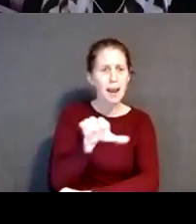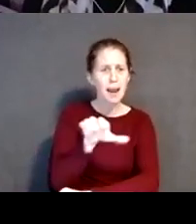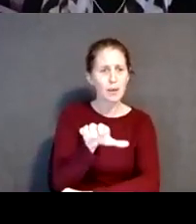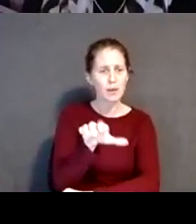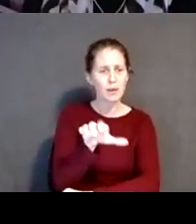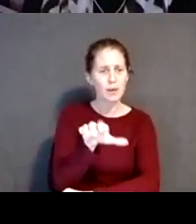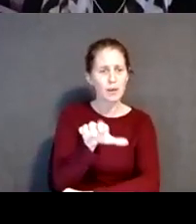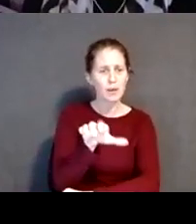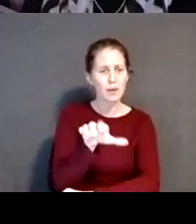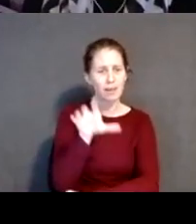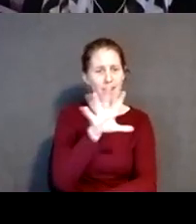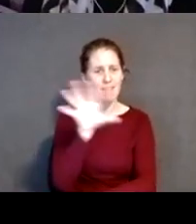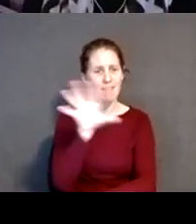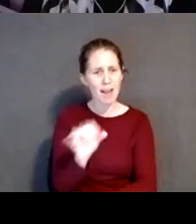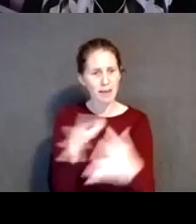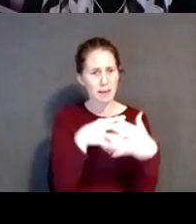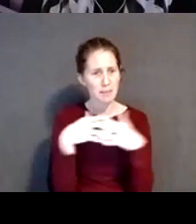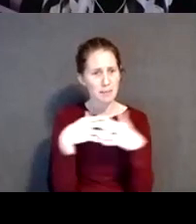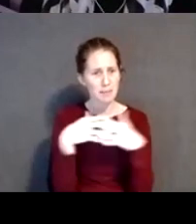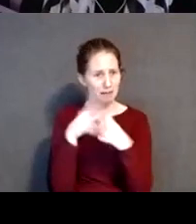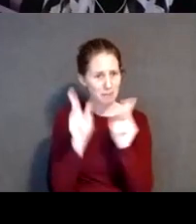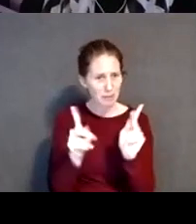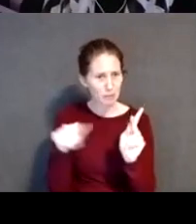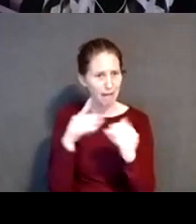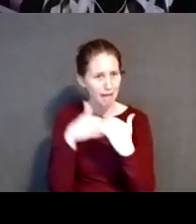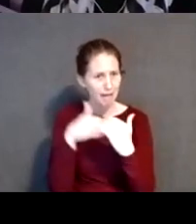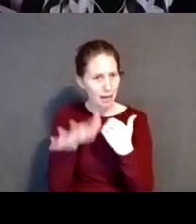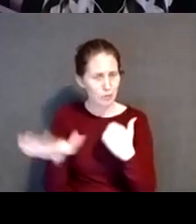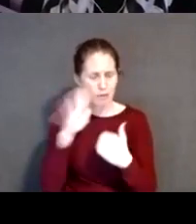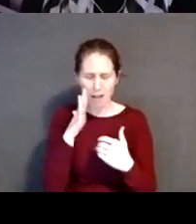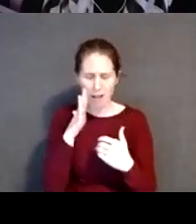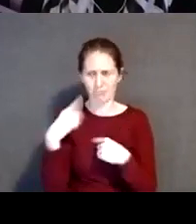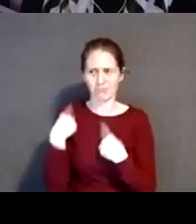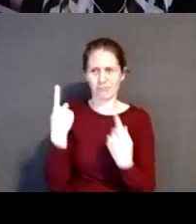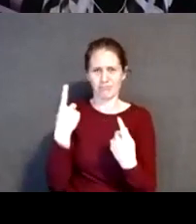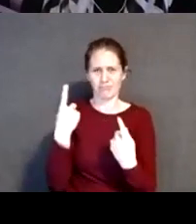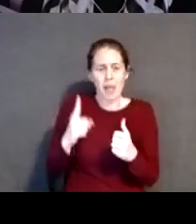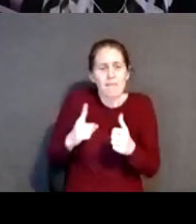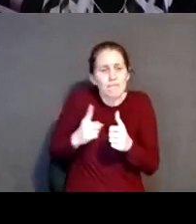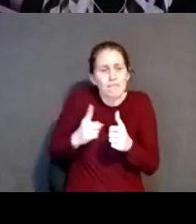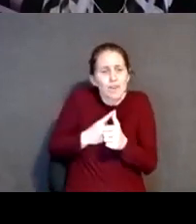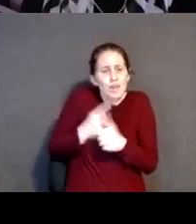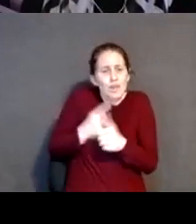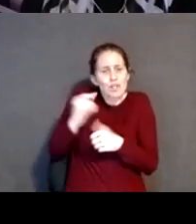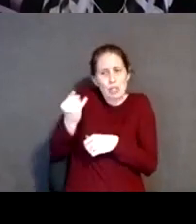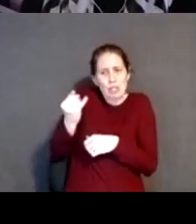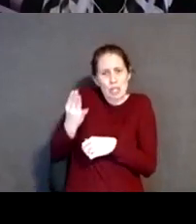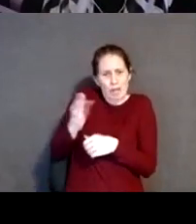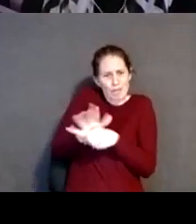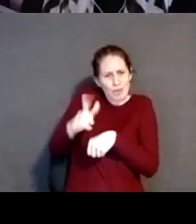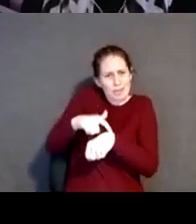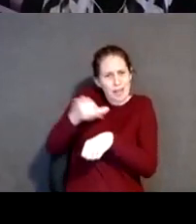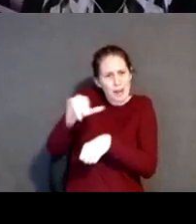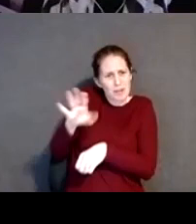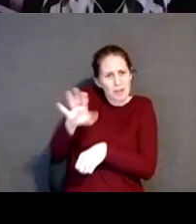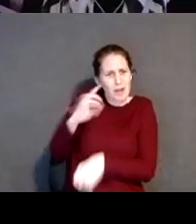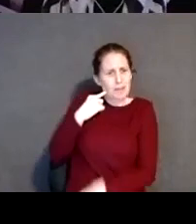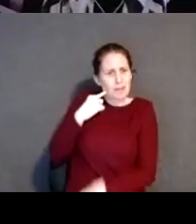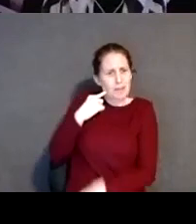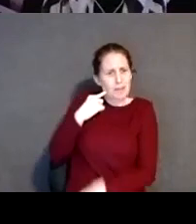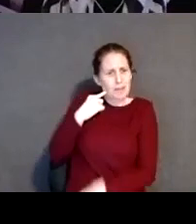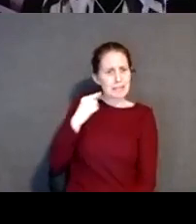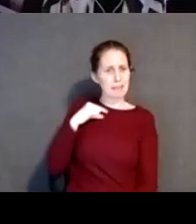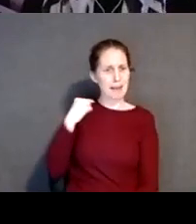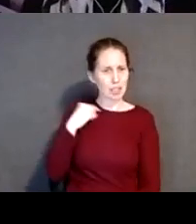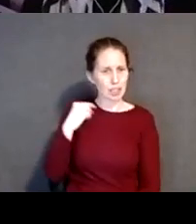in neighborhoods my whole career. My first job, my first full-time job was as a pastor, right? And I have been